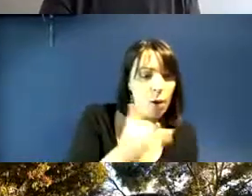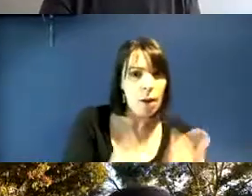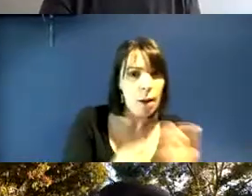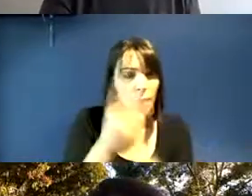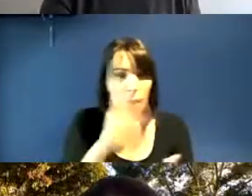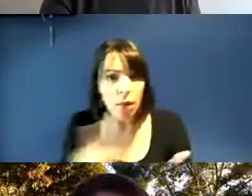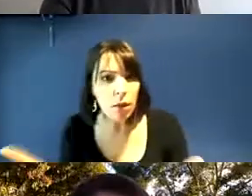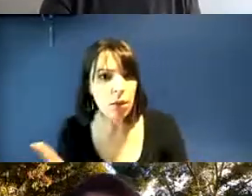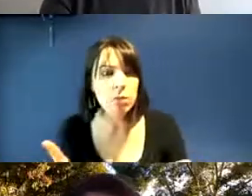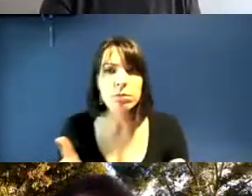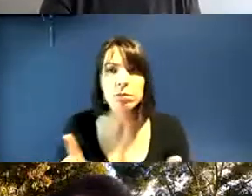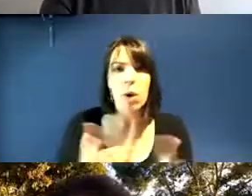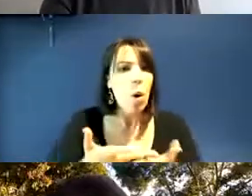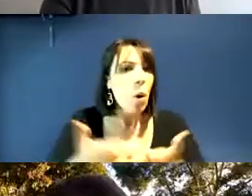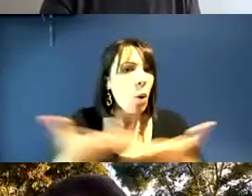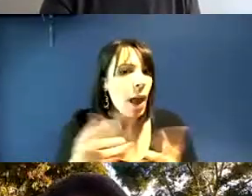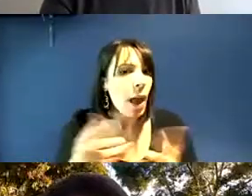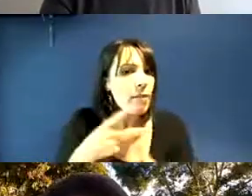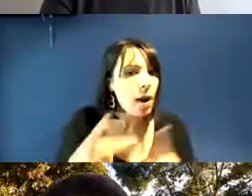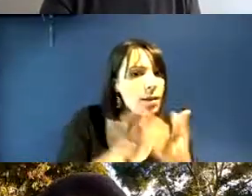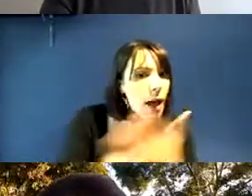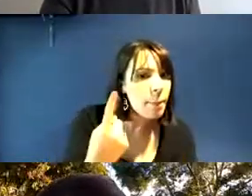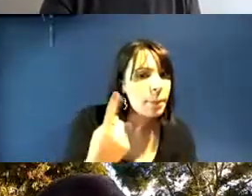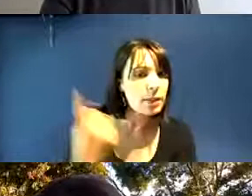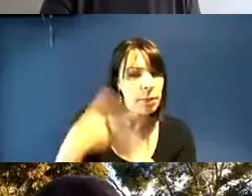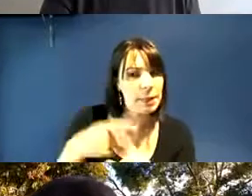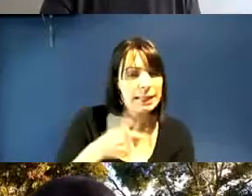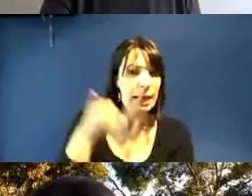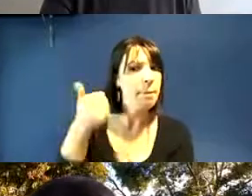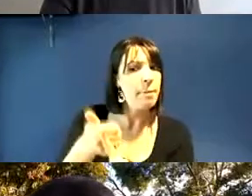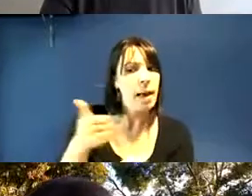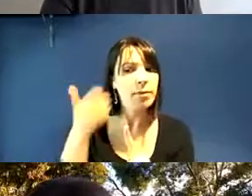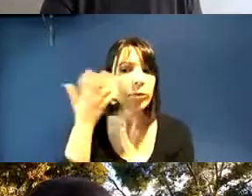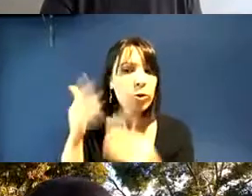settings it occurs in, as well as some of the impacts it can have.